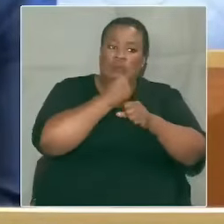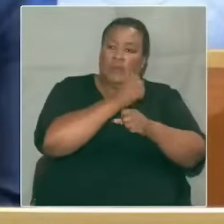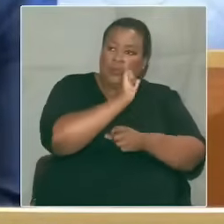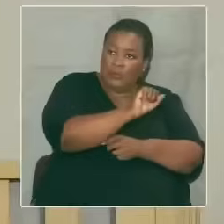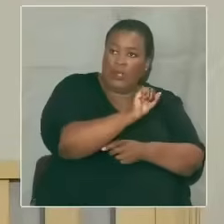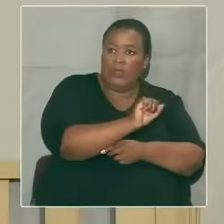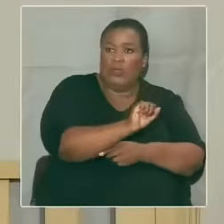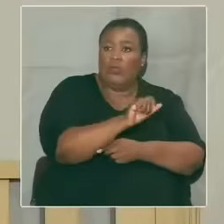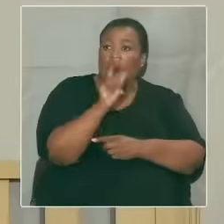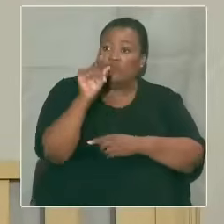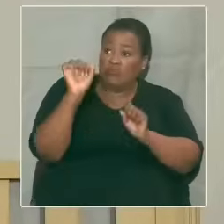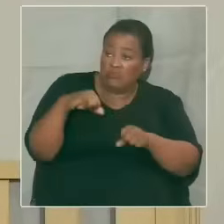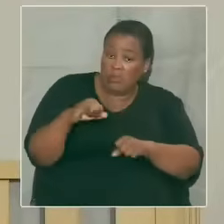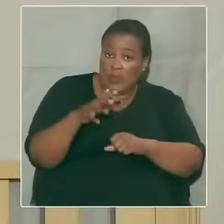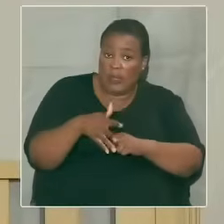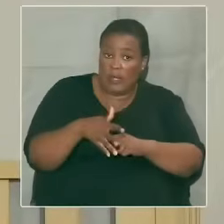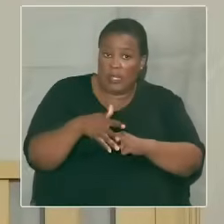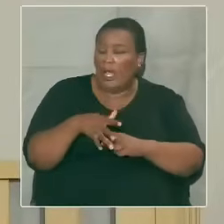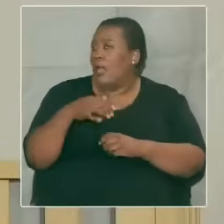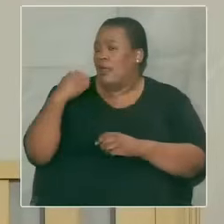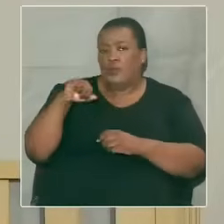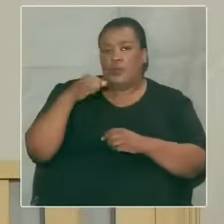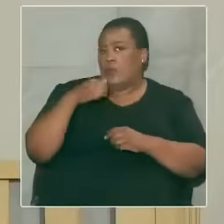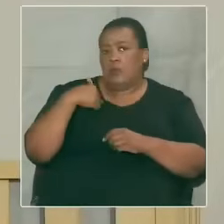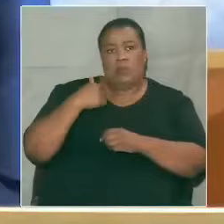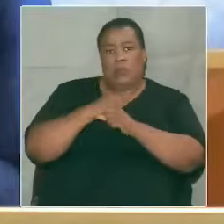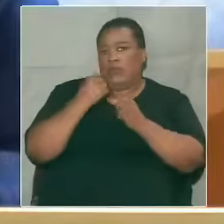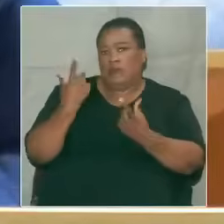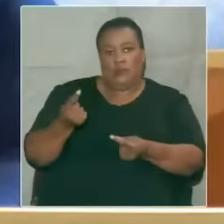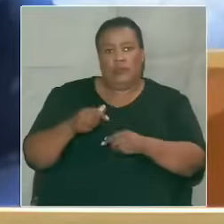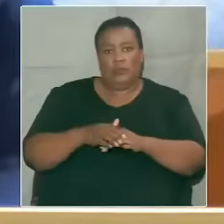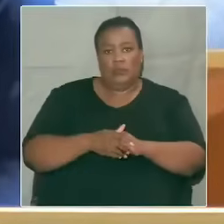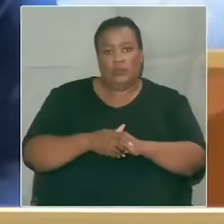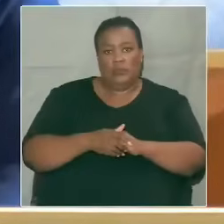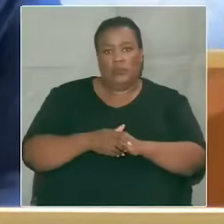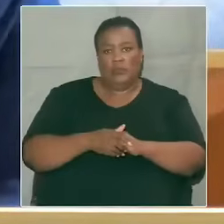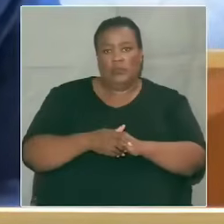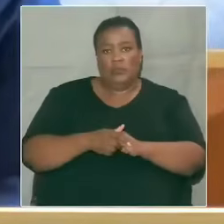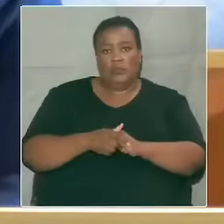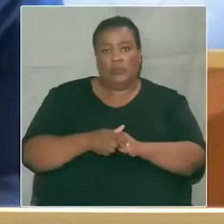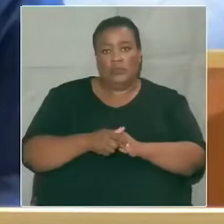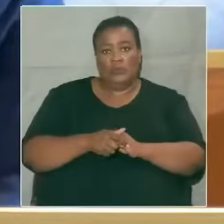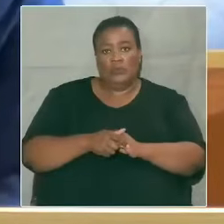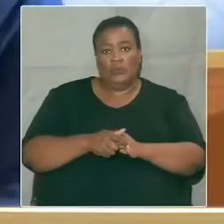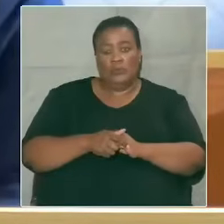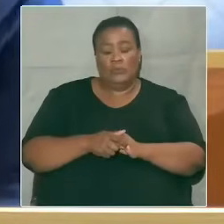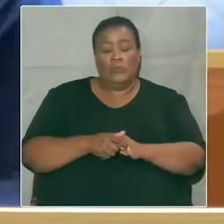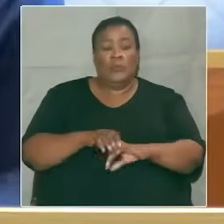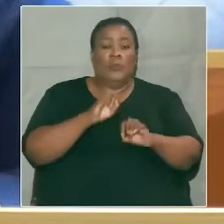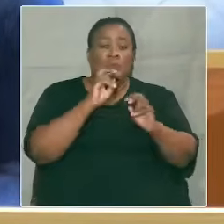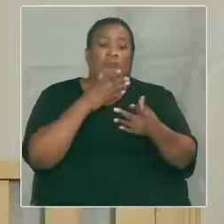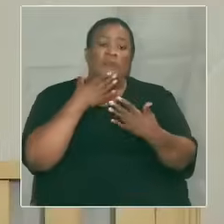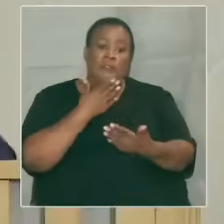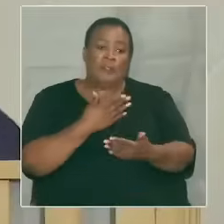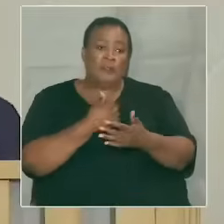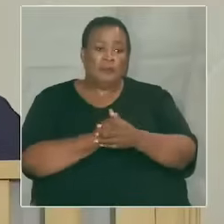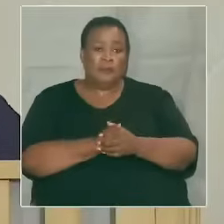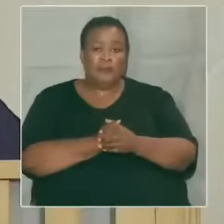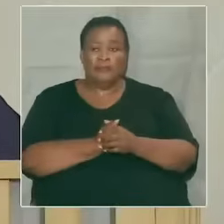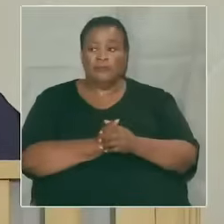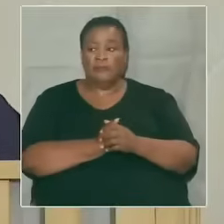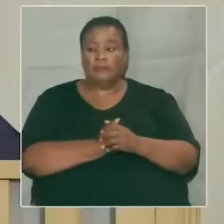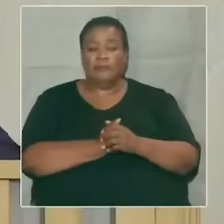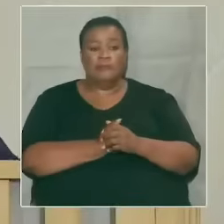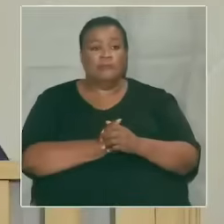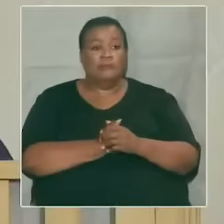understand. Oh, no. I will not do it. That one, straightforward, not. Thank you, Mr. Mutau. No,